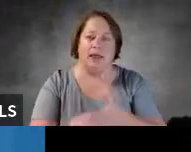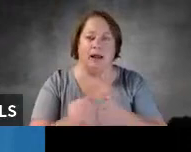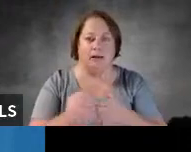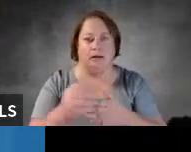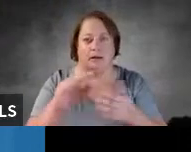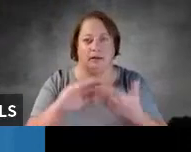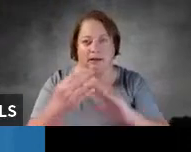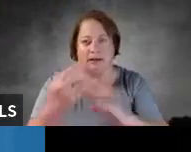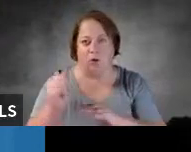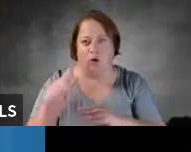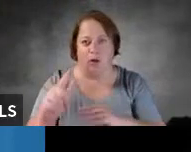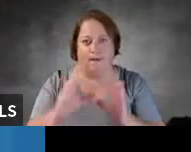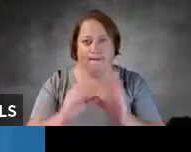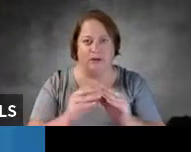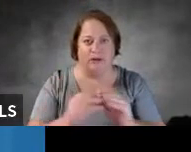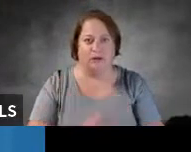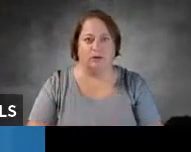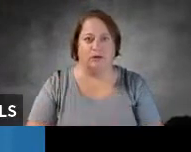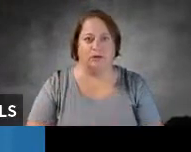meeting.